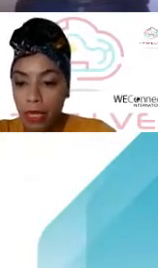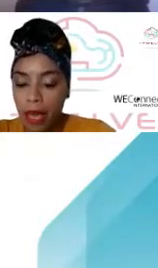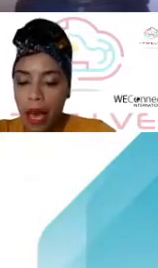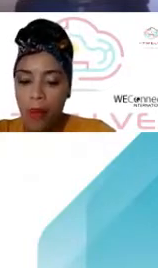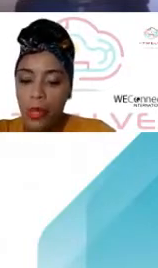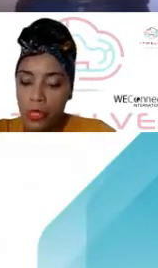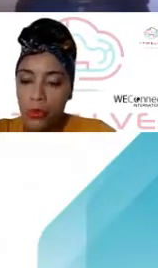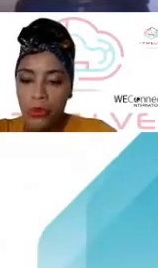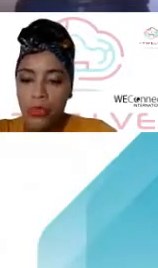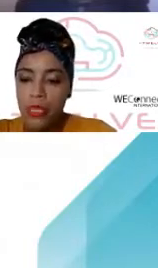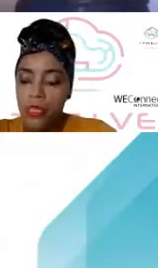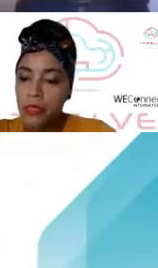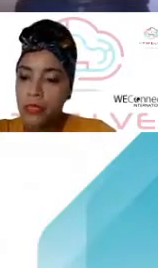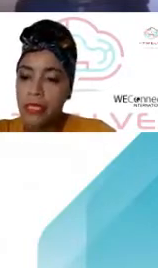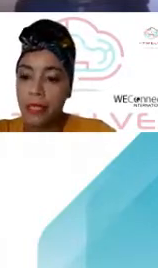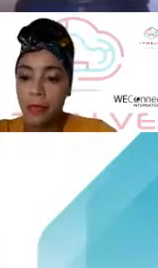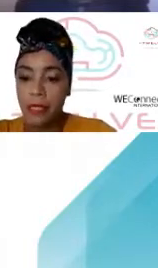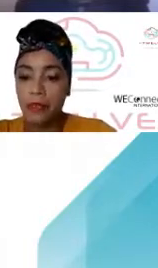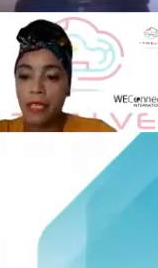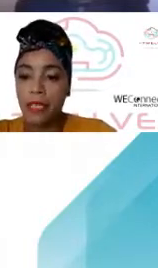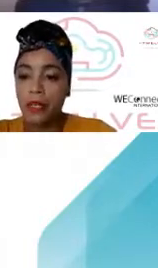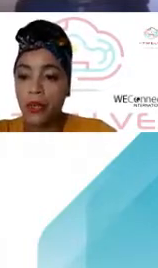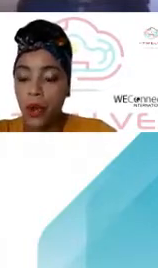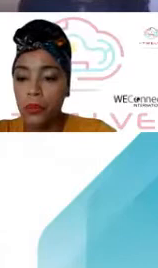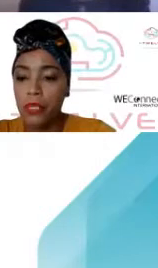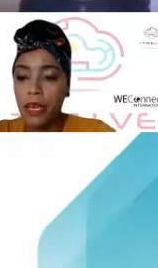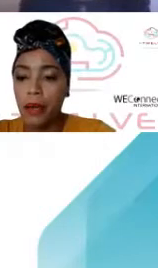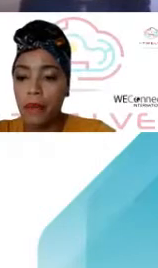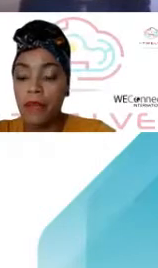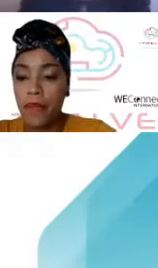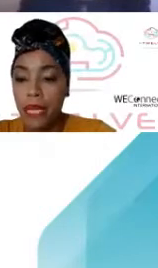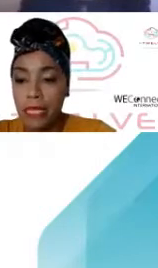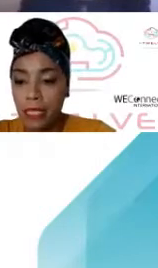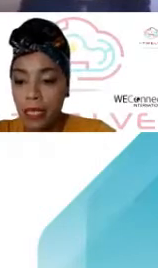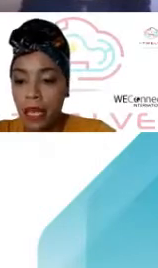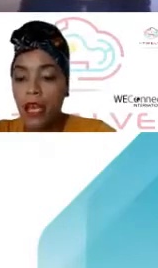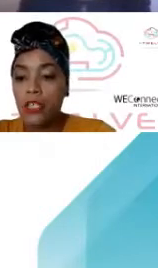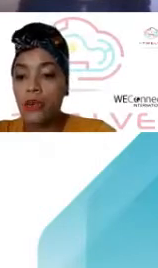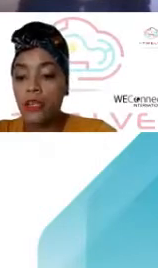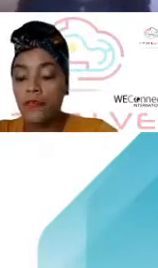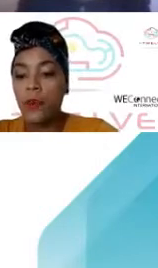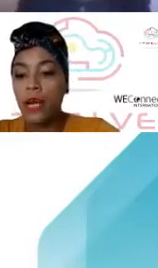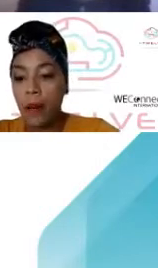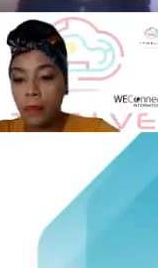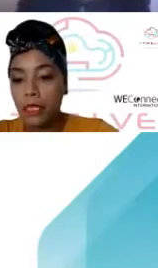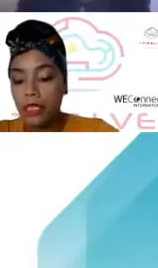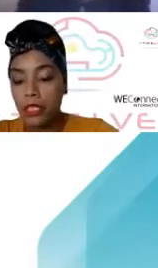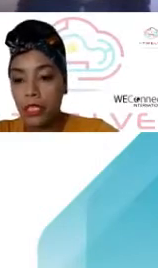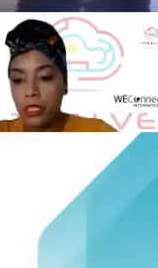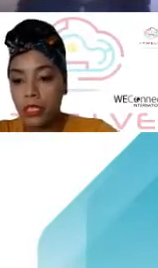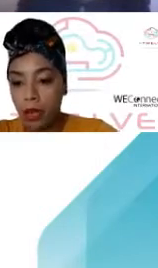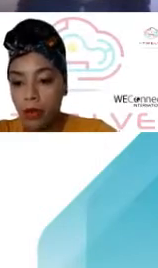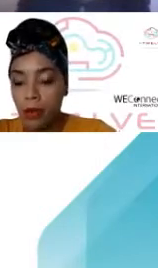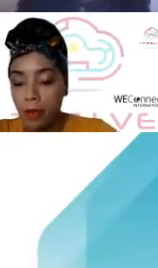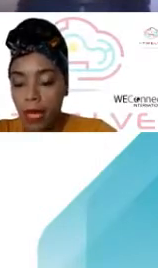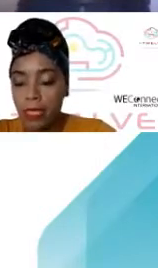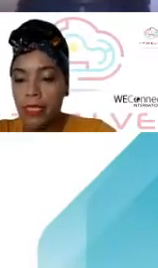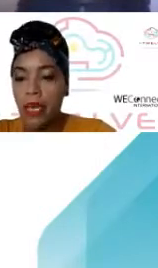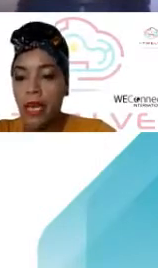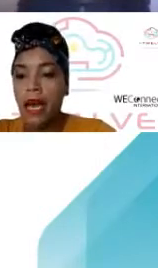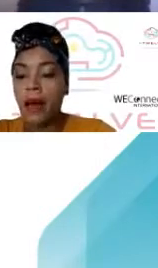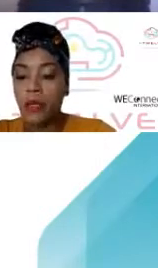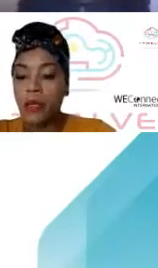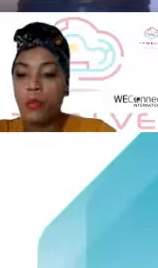make. There's also industries that they specifically don't invest in. So if your company is Sharia